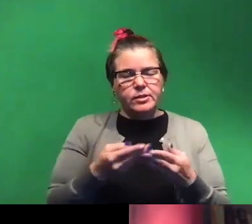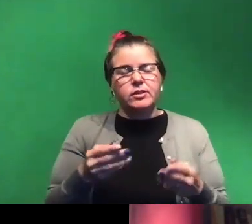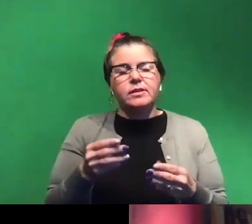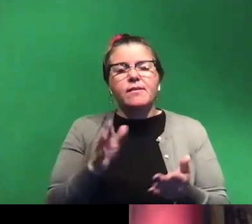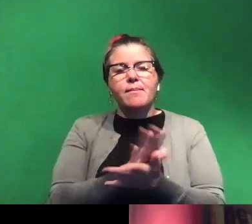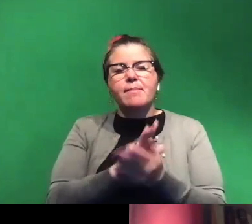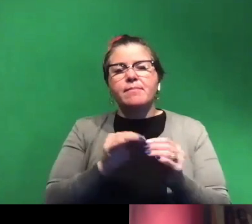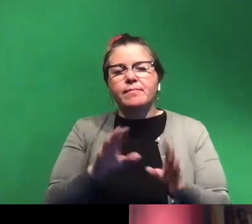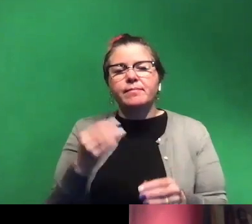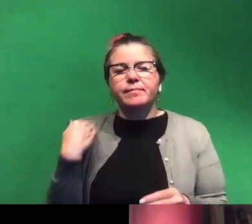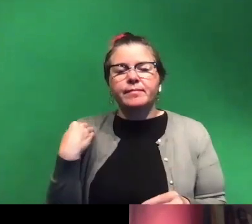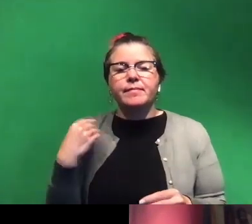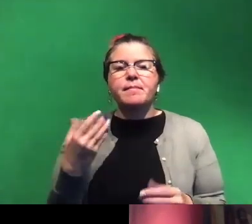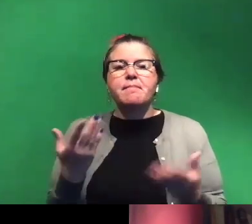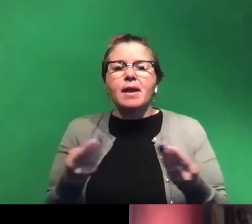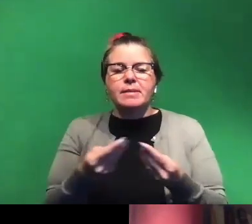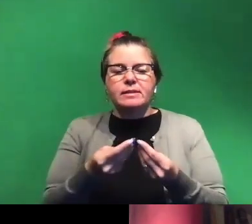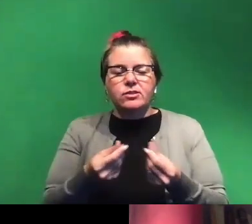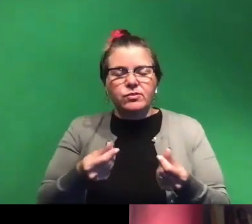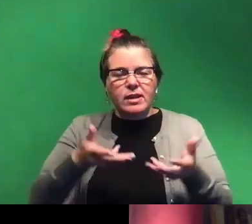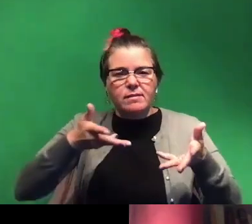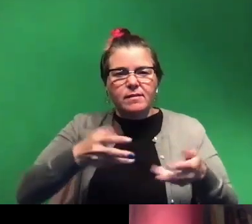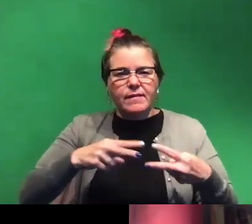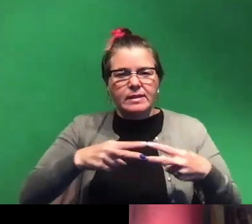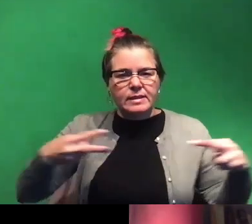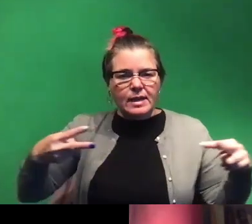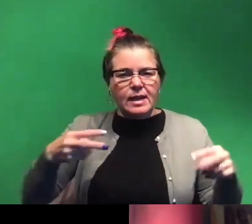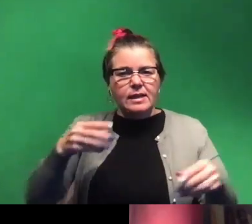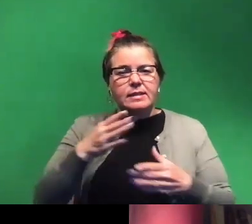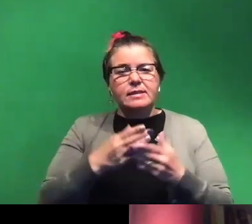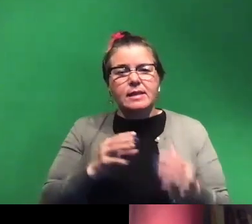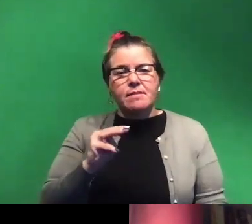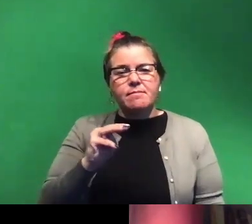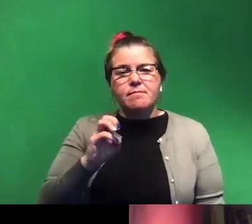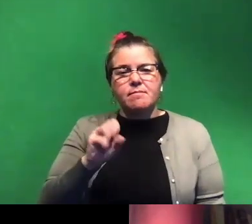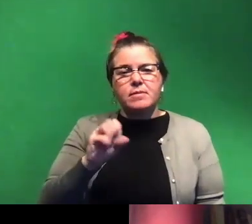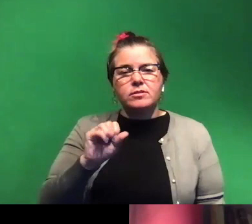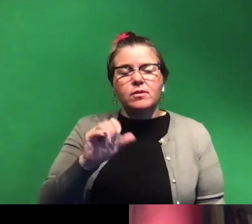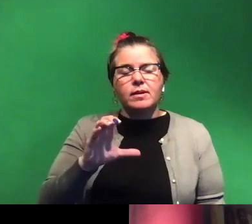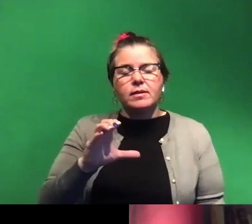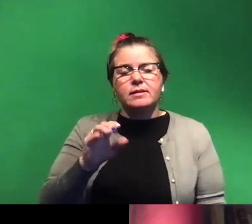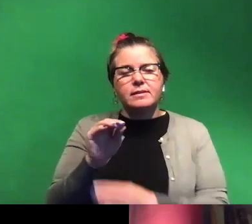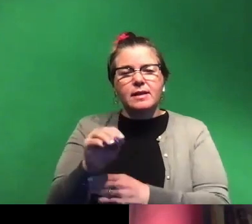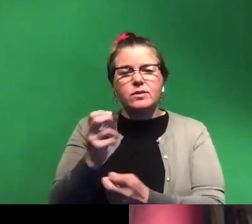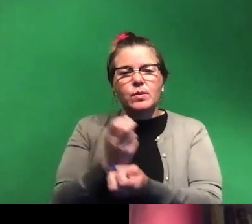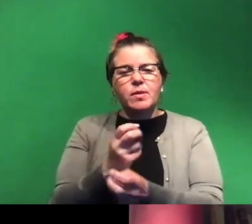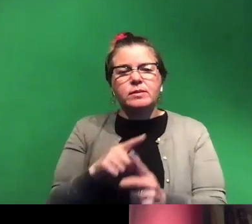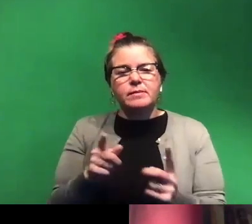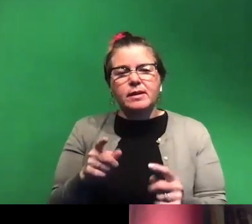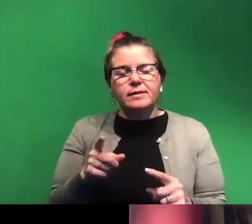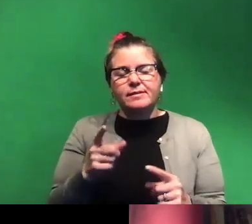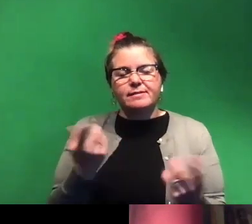that there might be degraded remnants of DNA in some Mesozoic dinosaur bones, but we